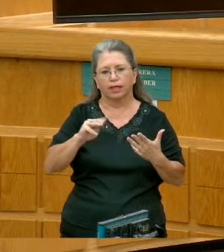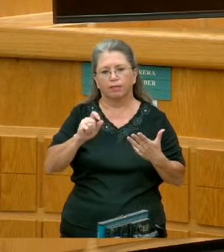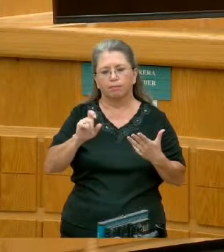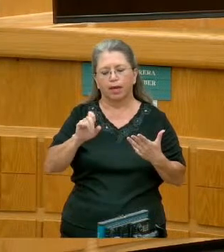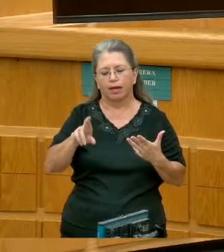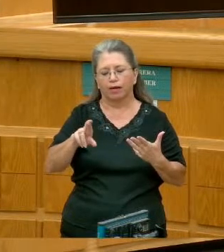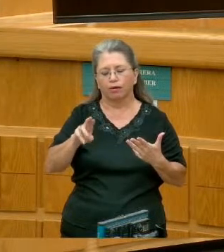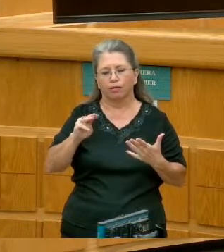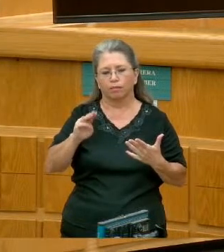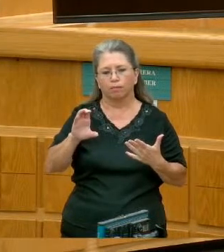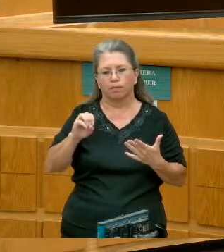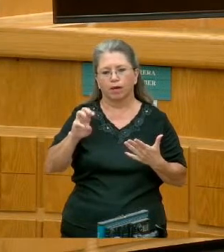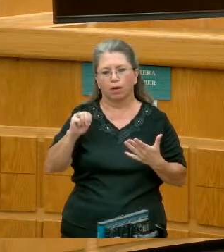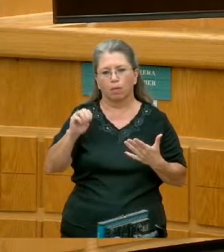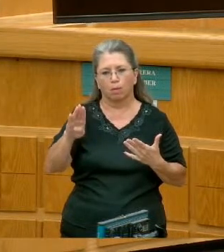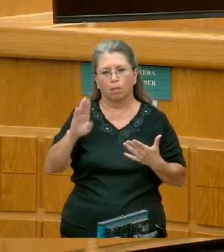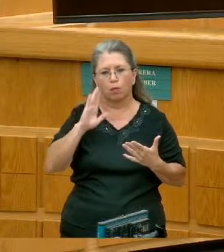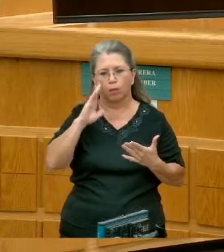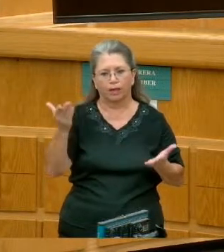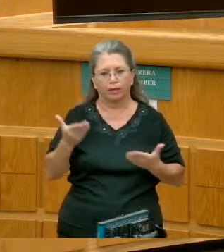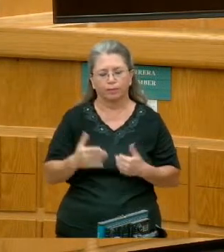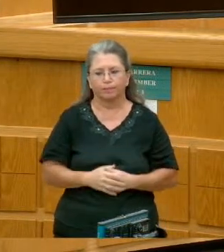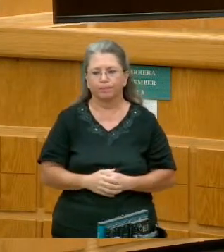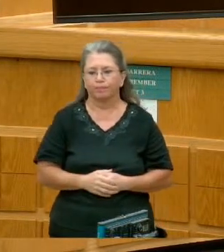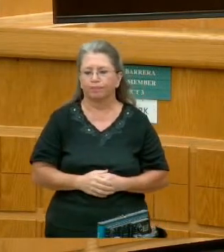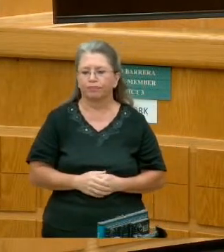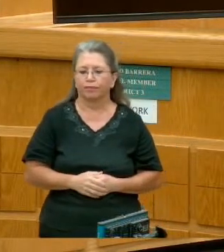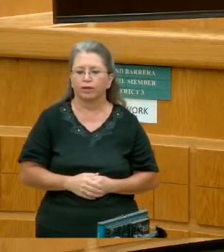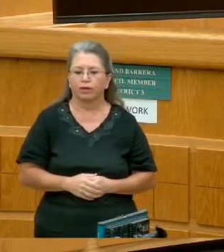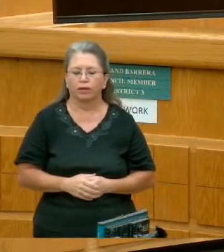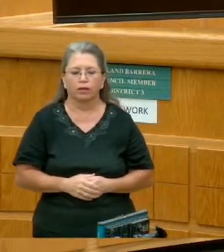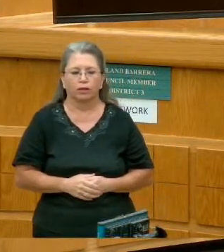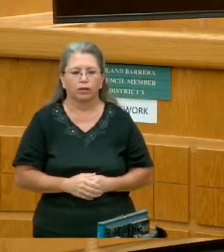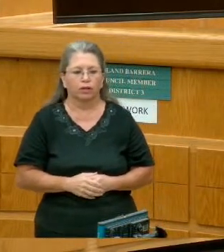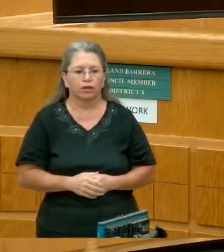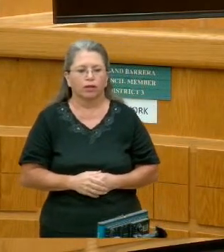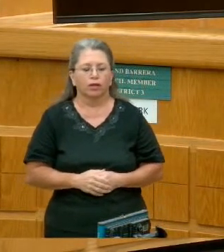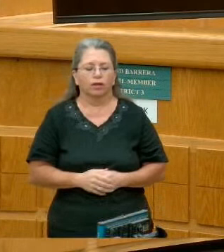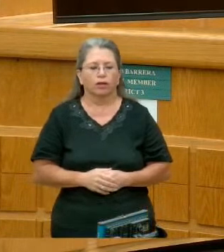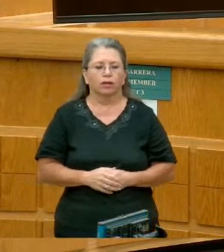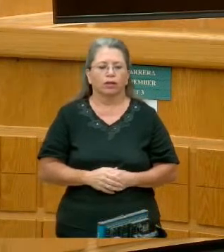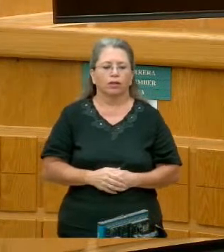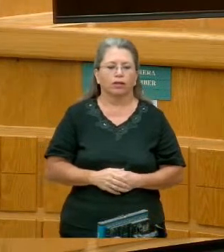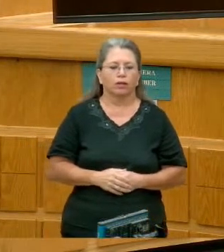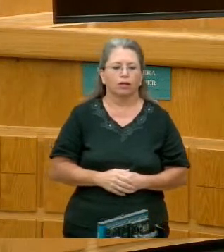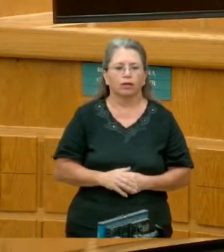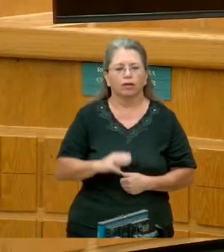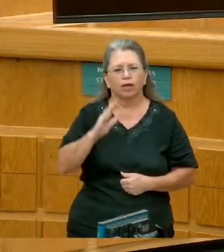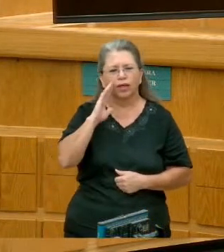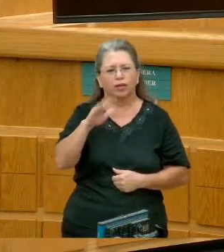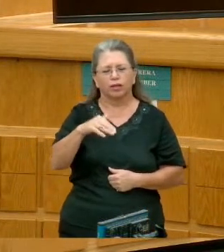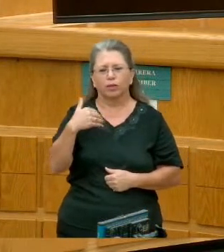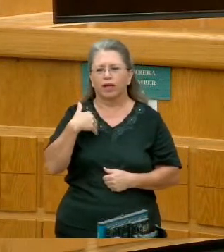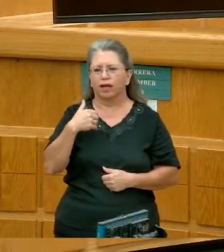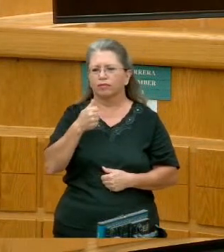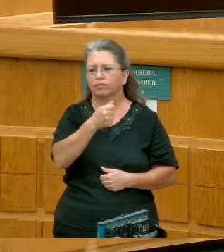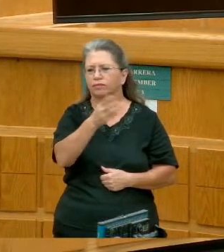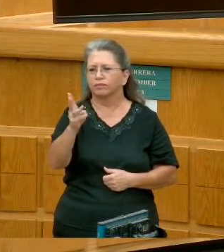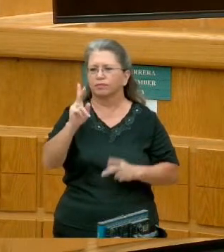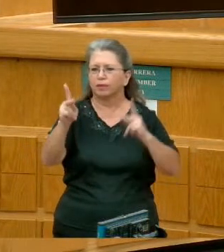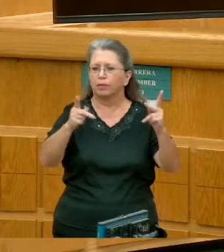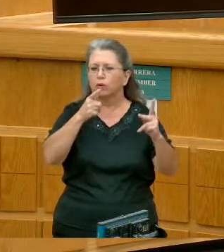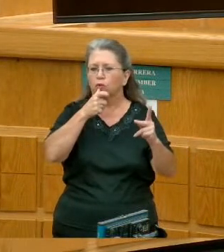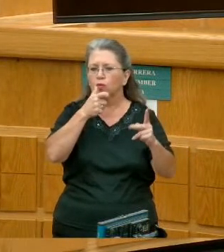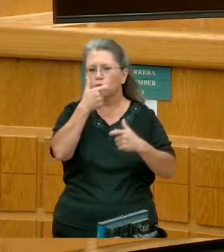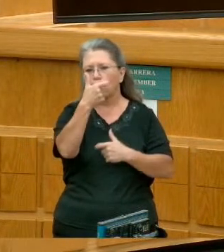here as well to speak. Now, we know that we have listeners and people that follow, and we appreciate the